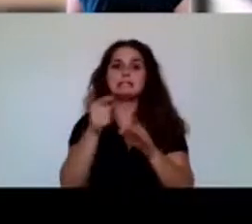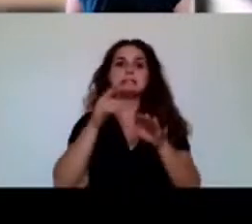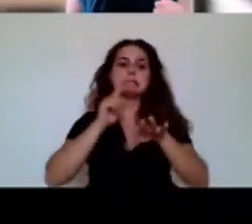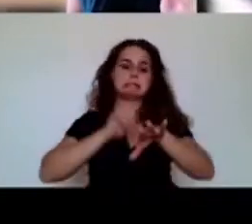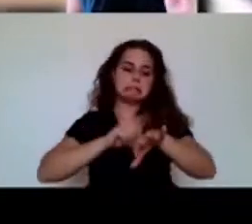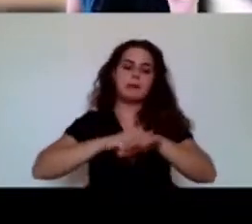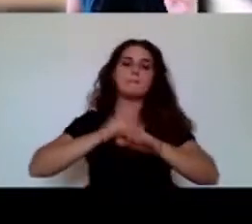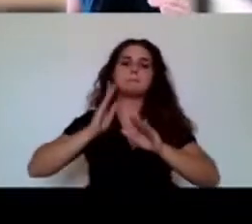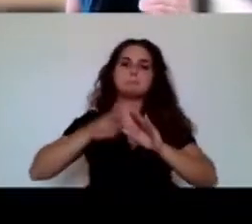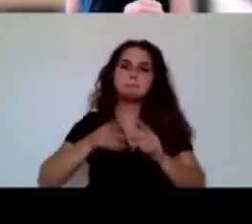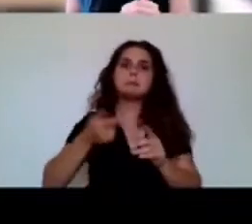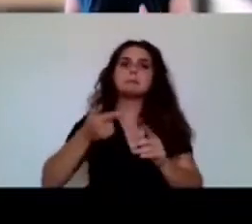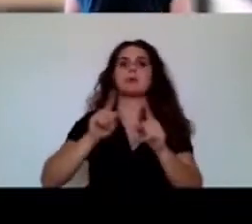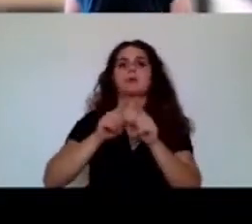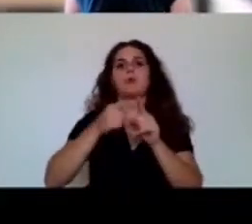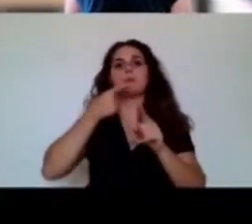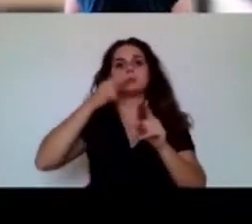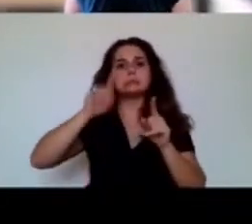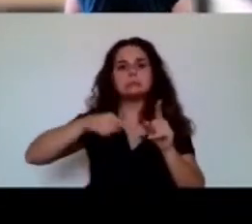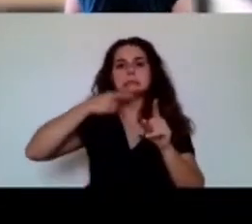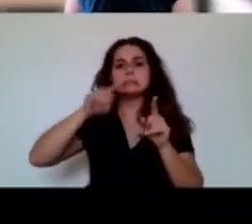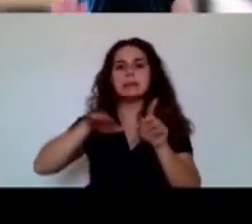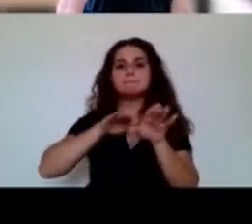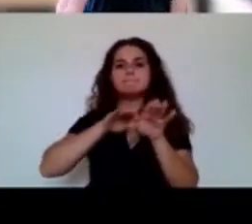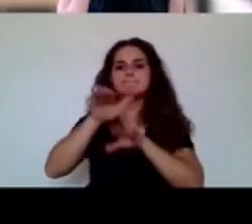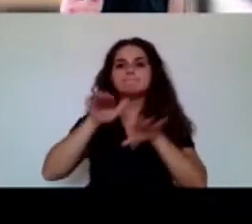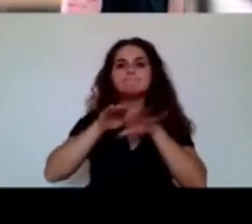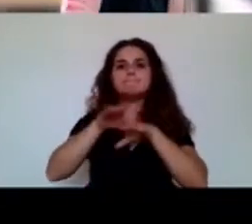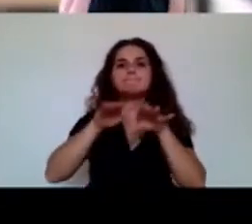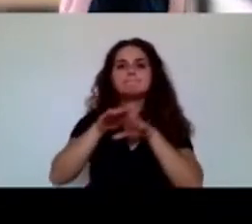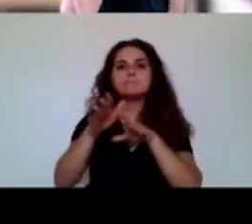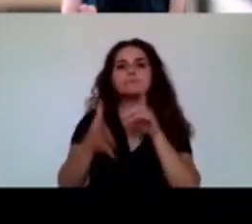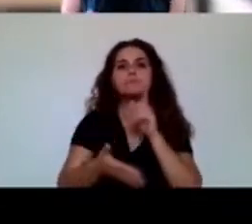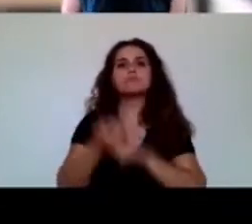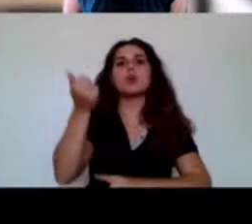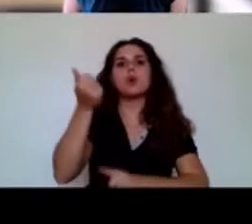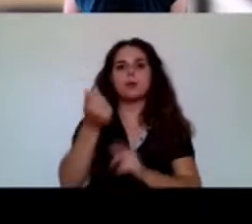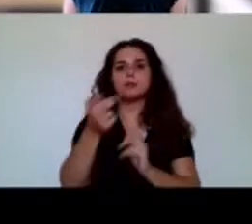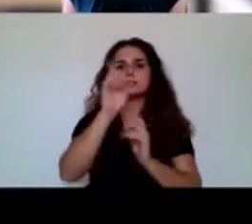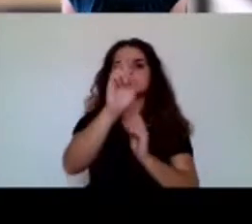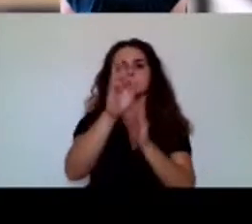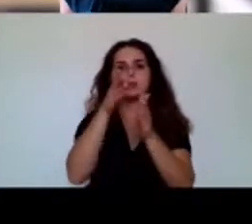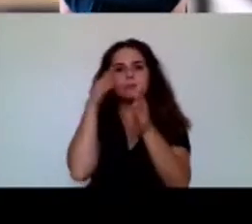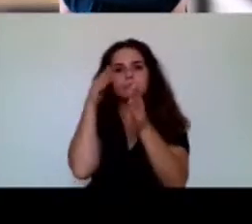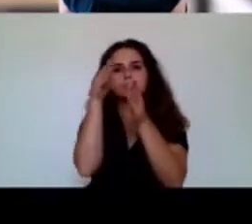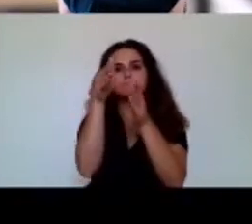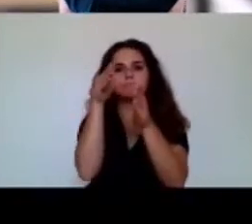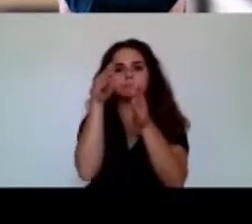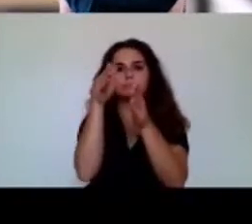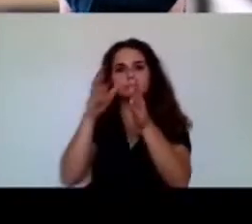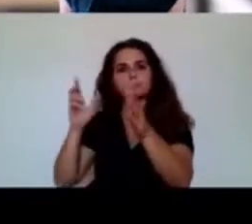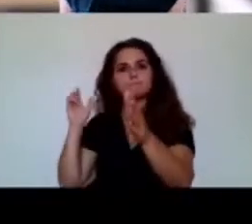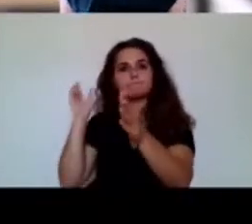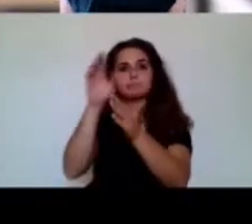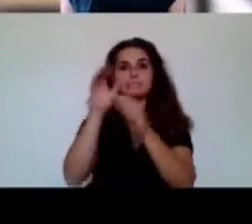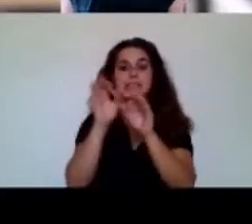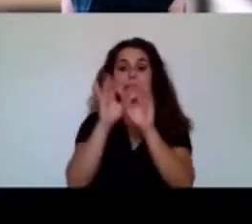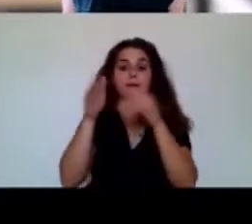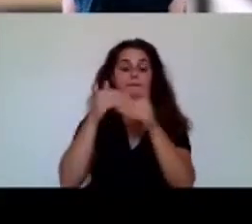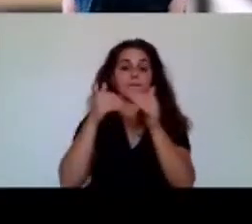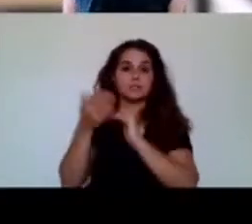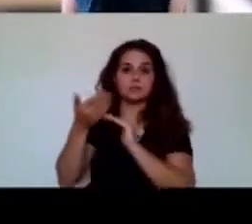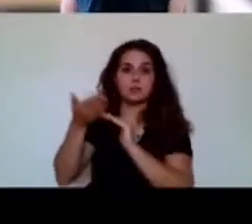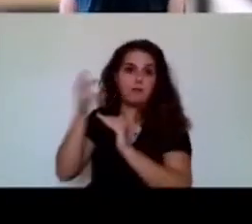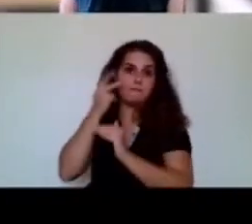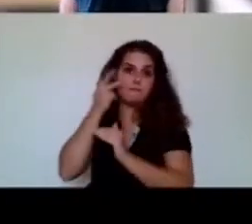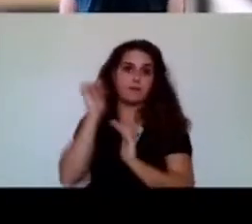time to get back down to the normal center target hitting throws that he's been making all of his